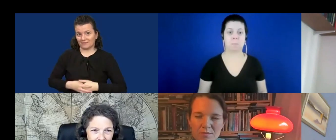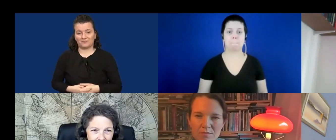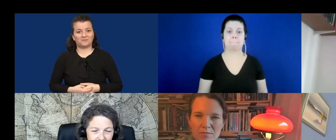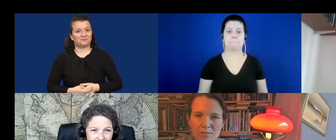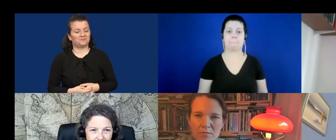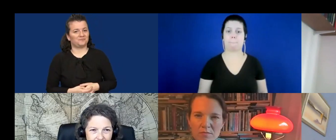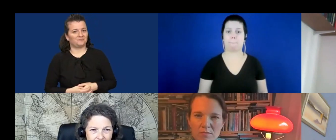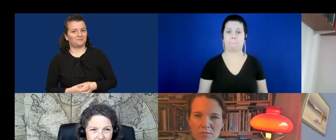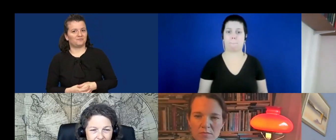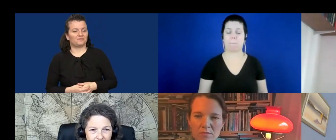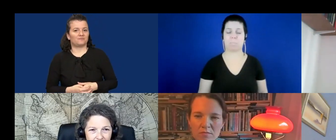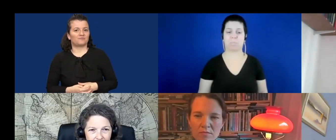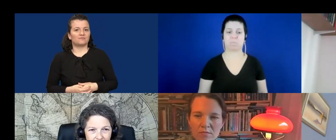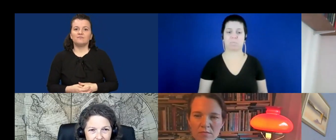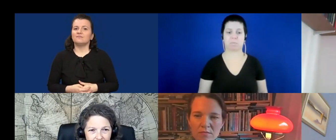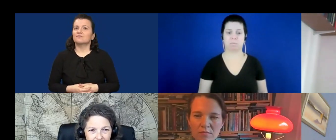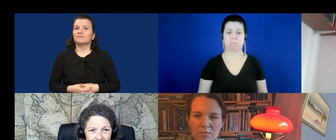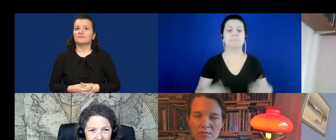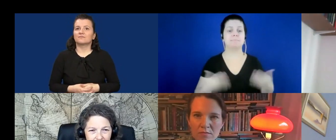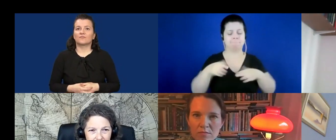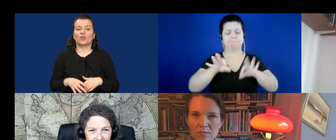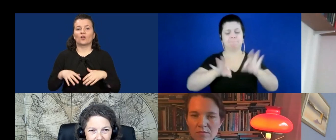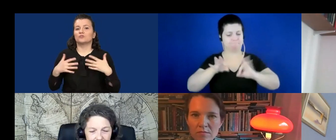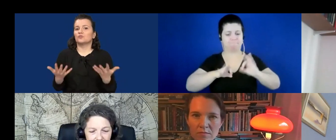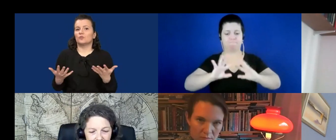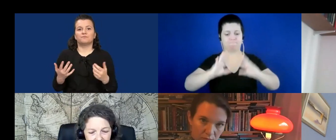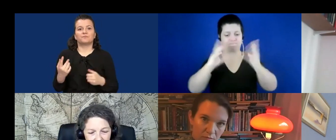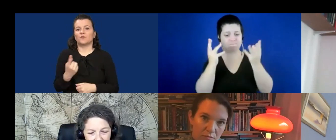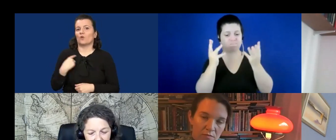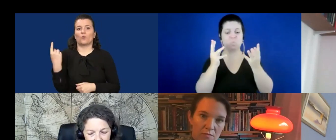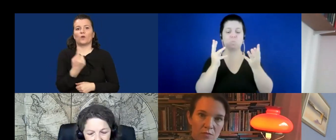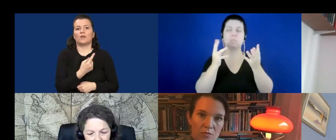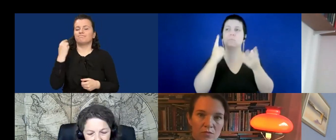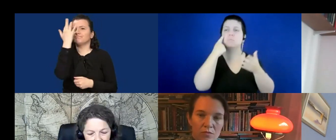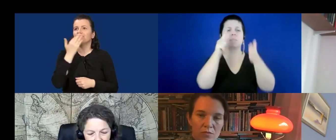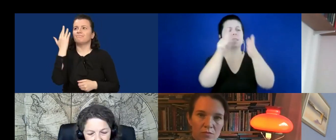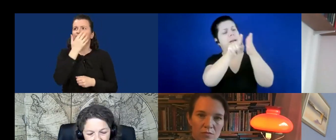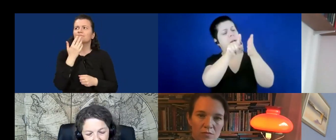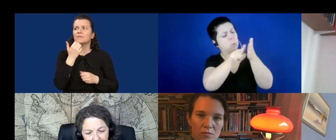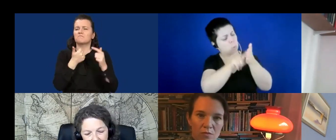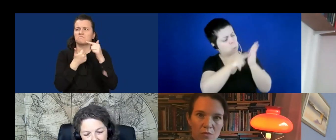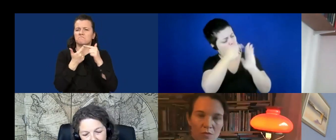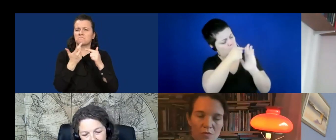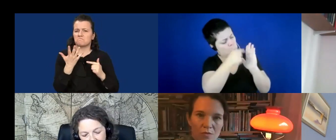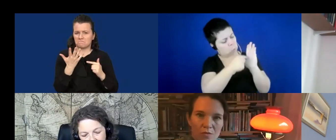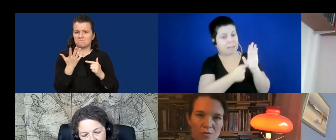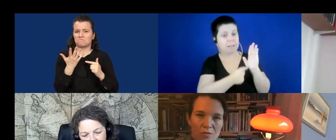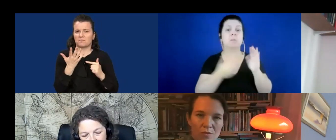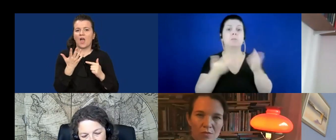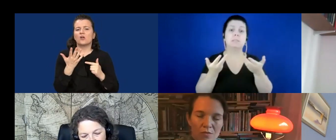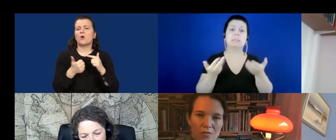But before this, in planning this event, we looked at certain questions, and I'd like to ask these as a way of